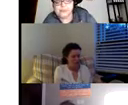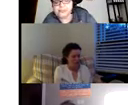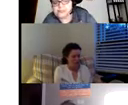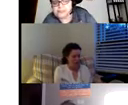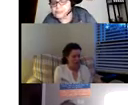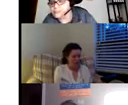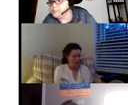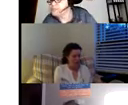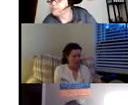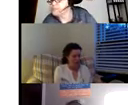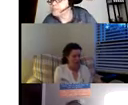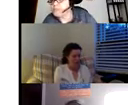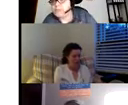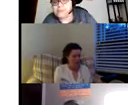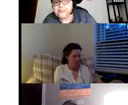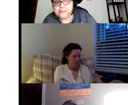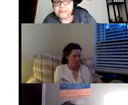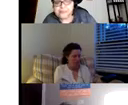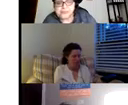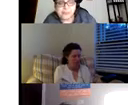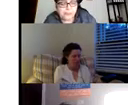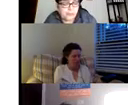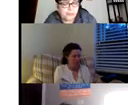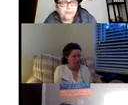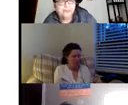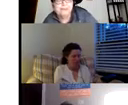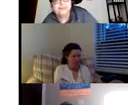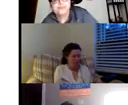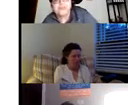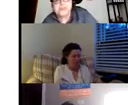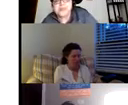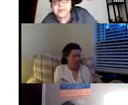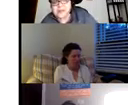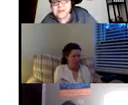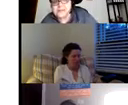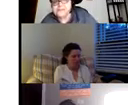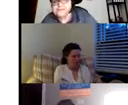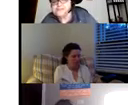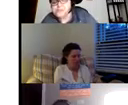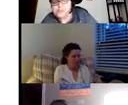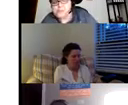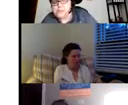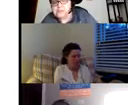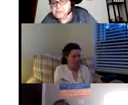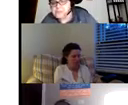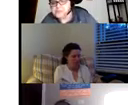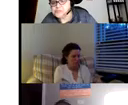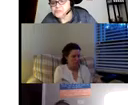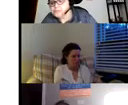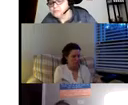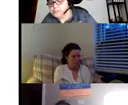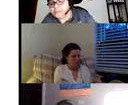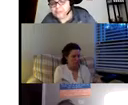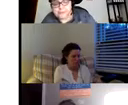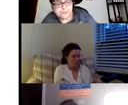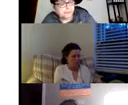Jesus can have that human experience of disability. And then